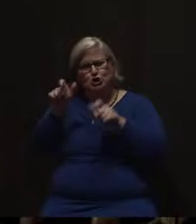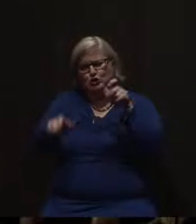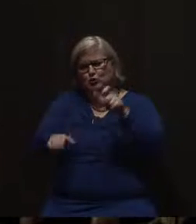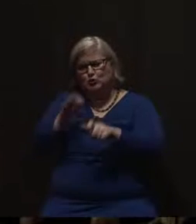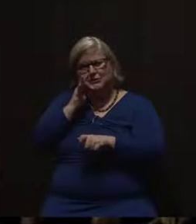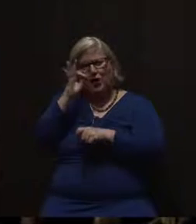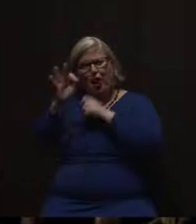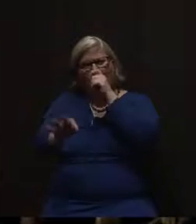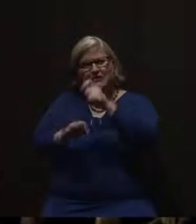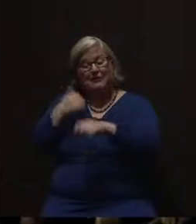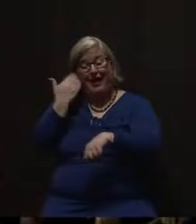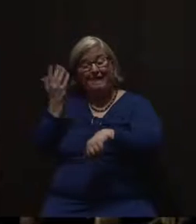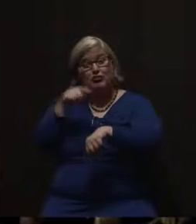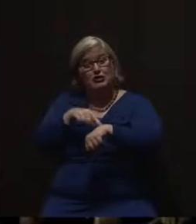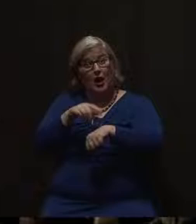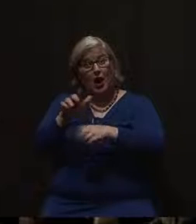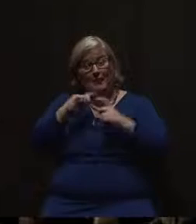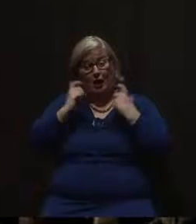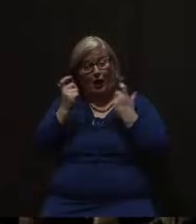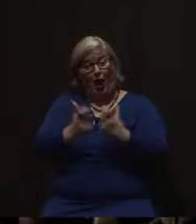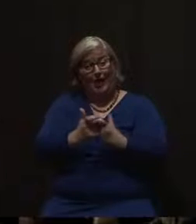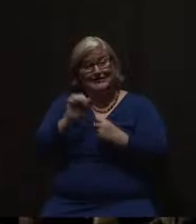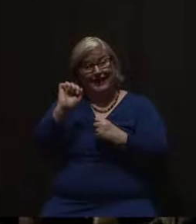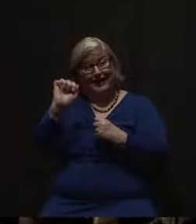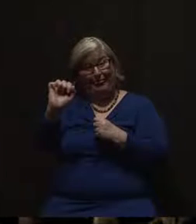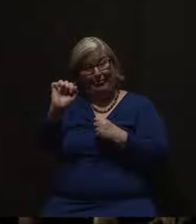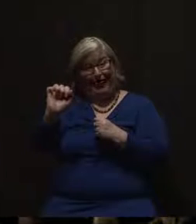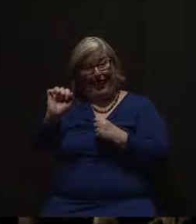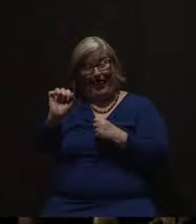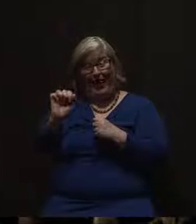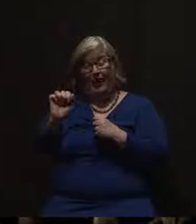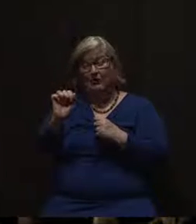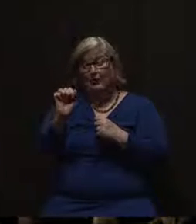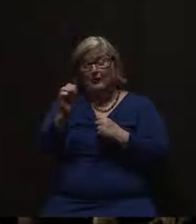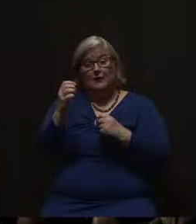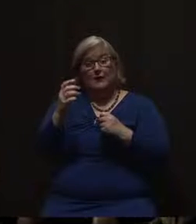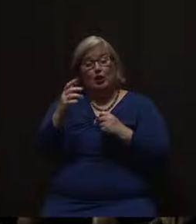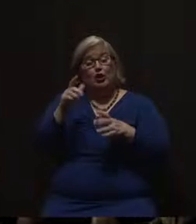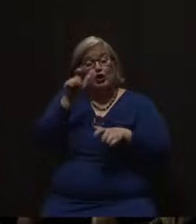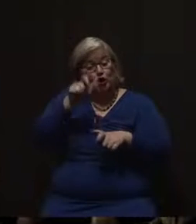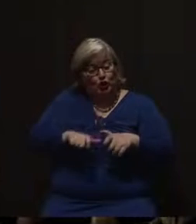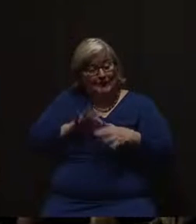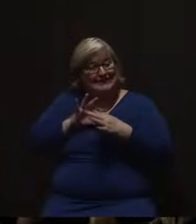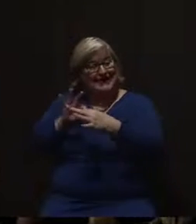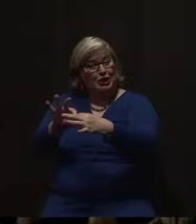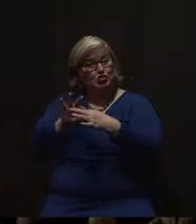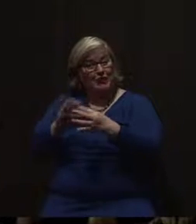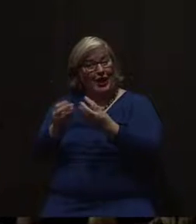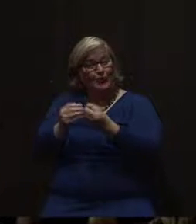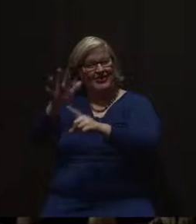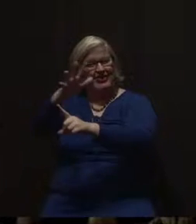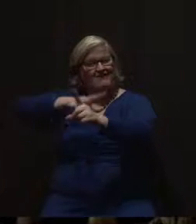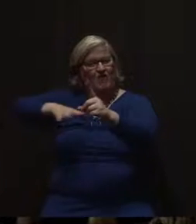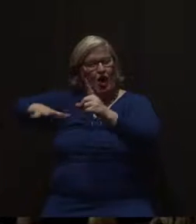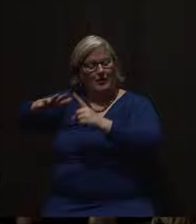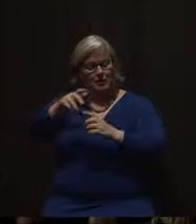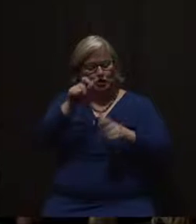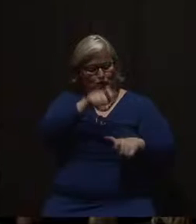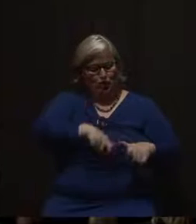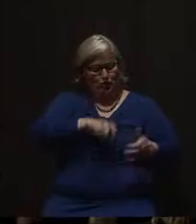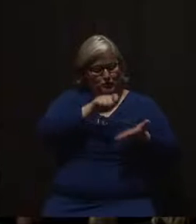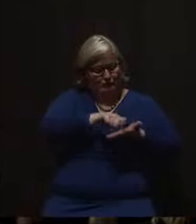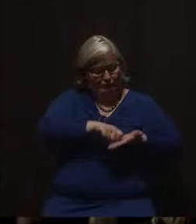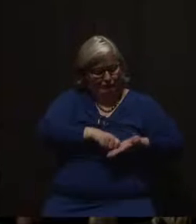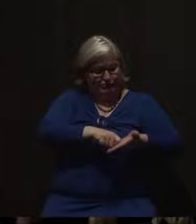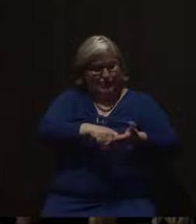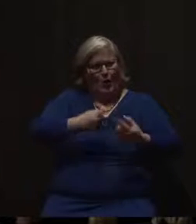them to rate the interaction between humans and the environment. And as all her students state that we are harmful